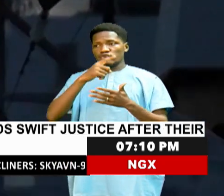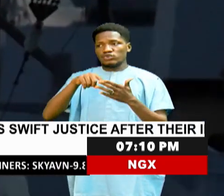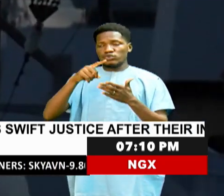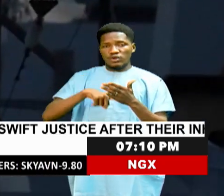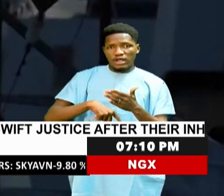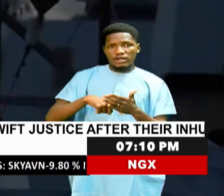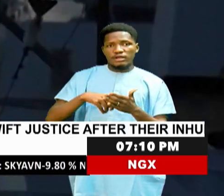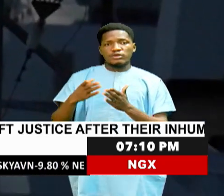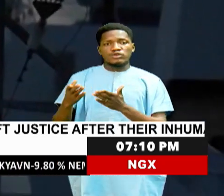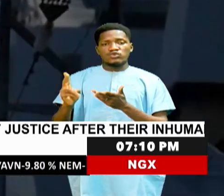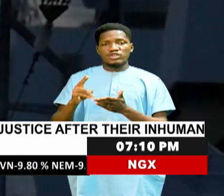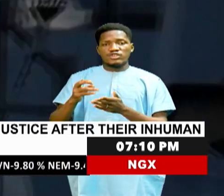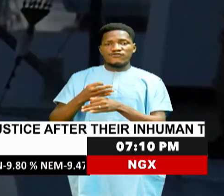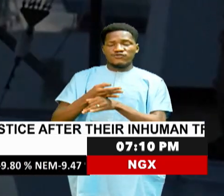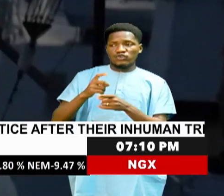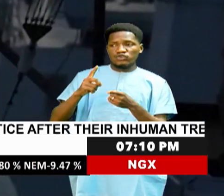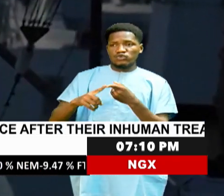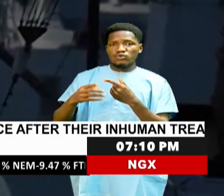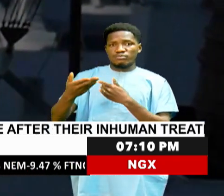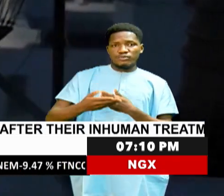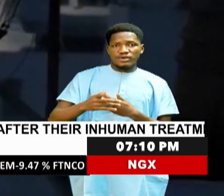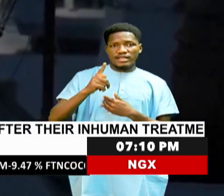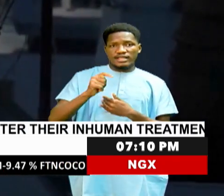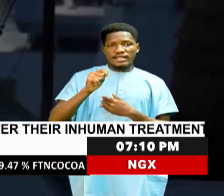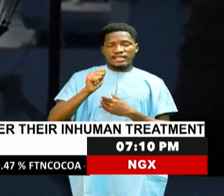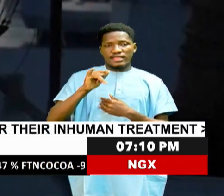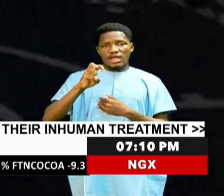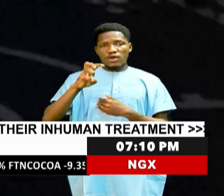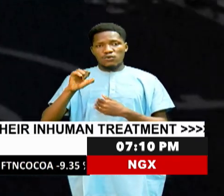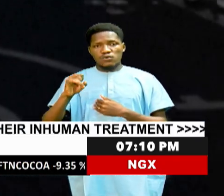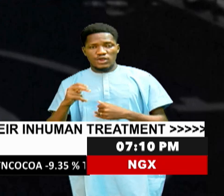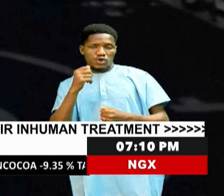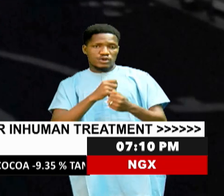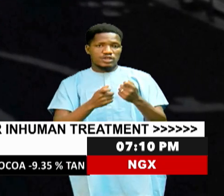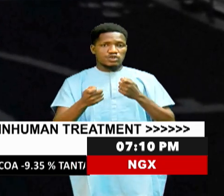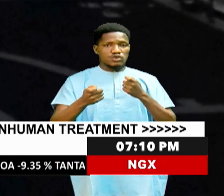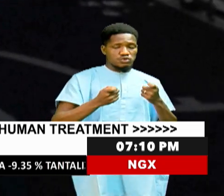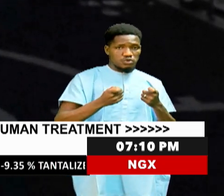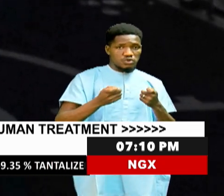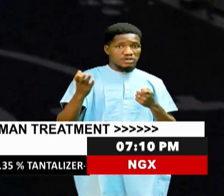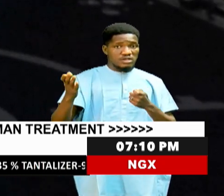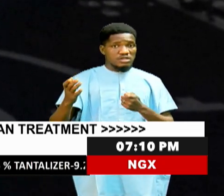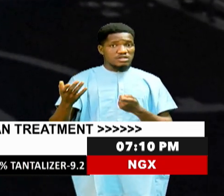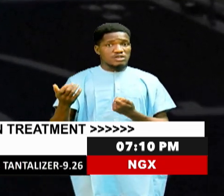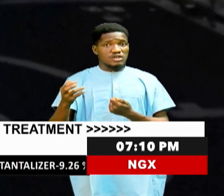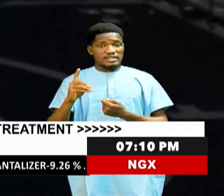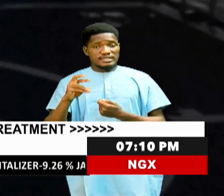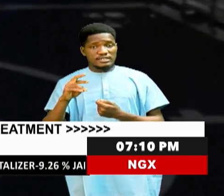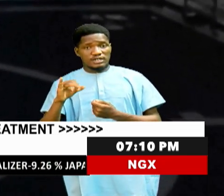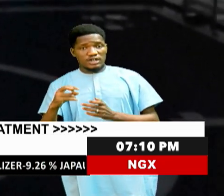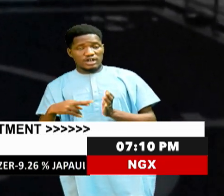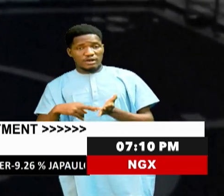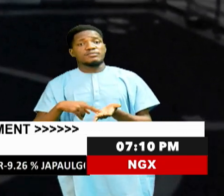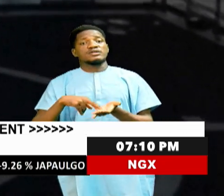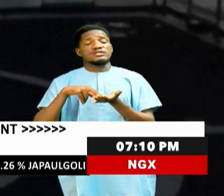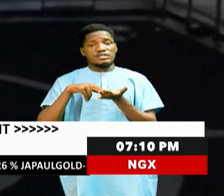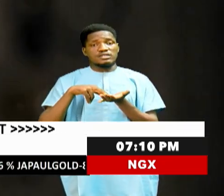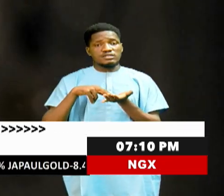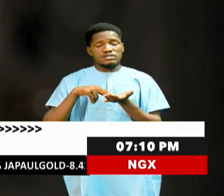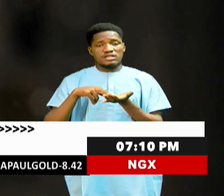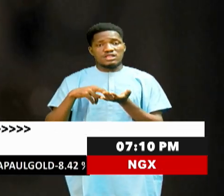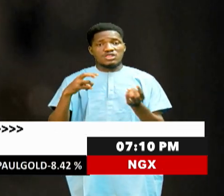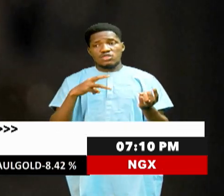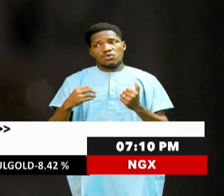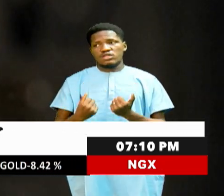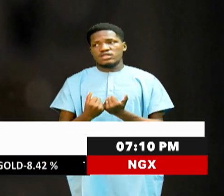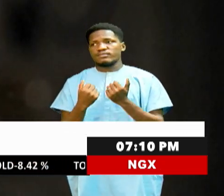under its control, and Monday's drills represented its fourth round of large-scale war games in just over 2 years. The